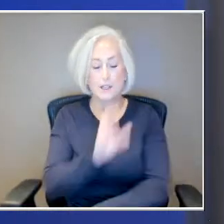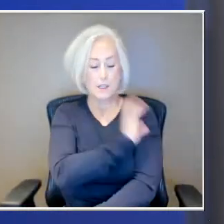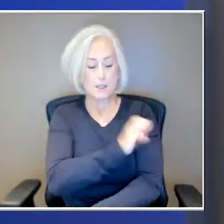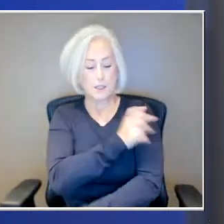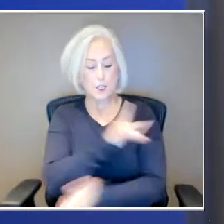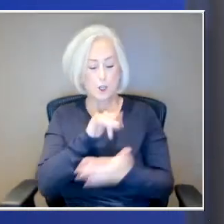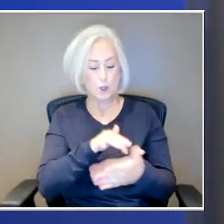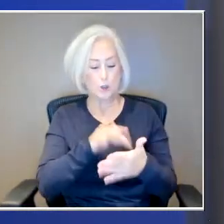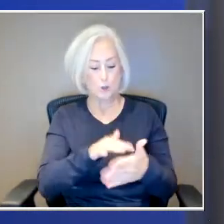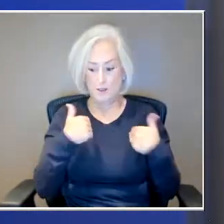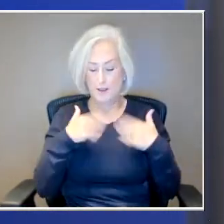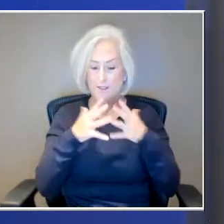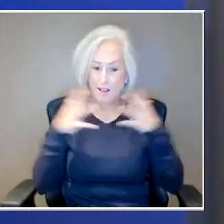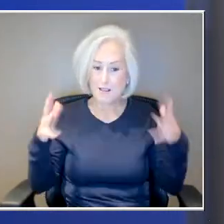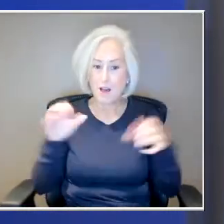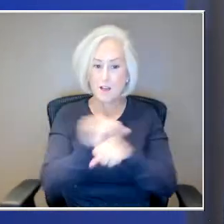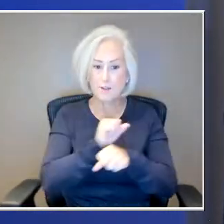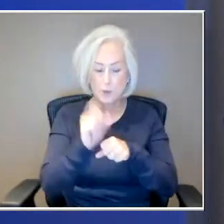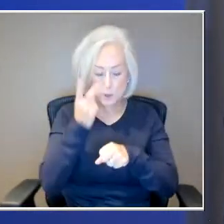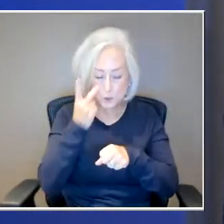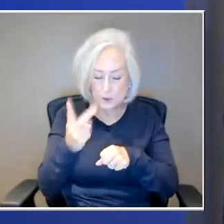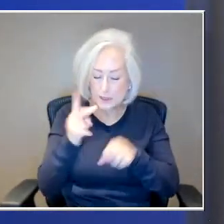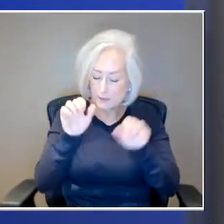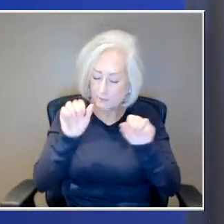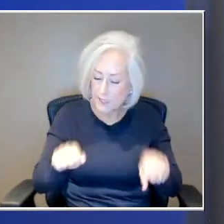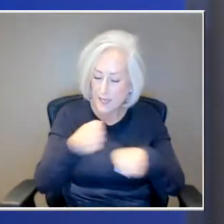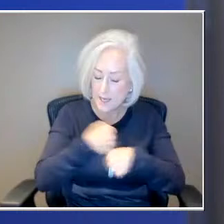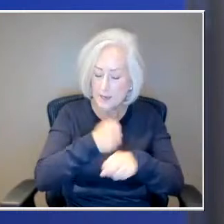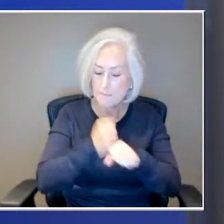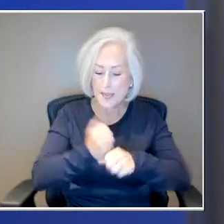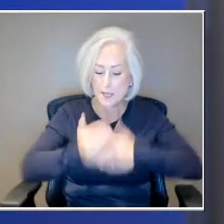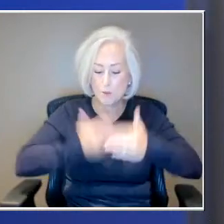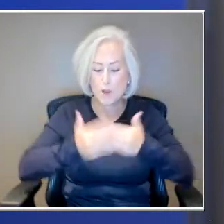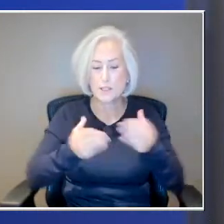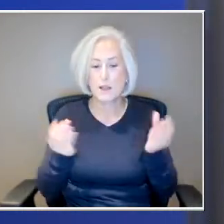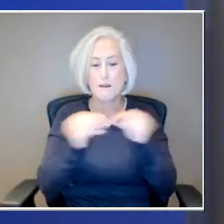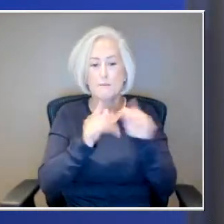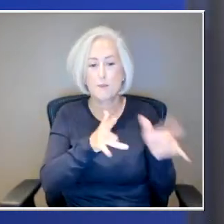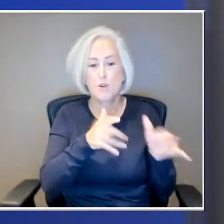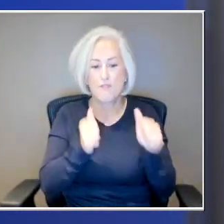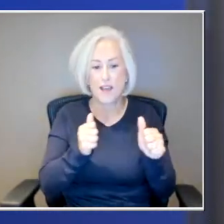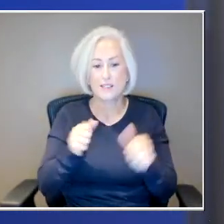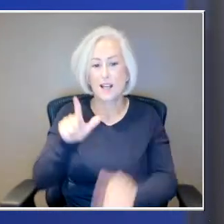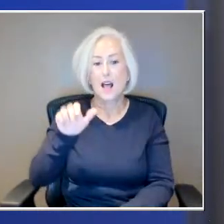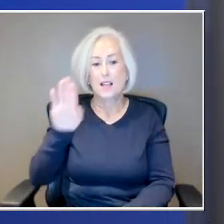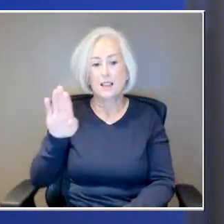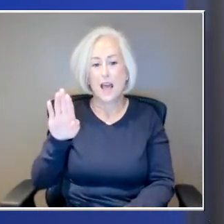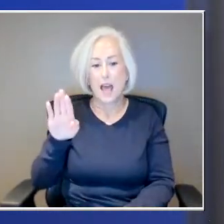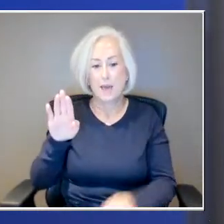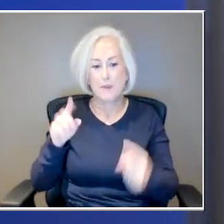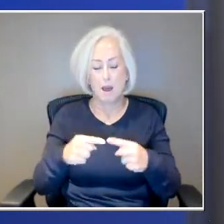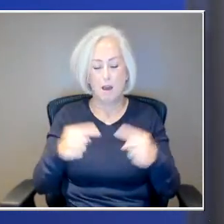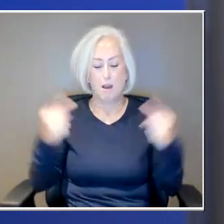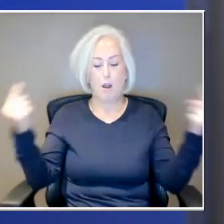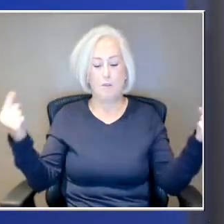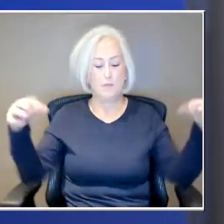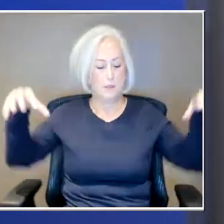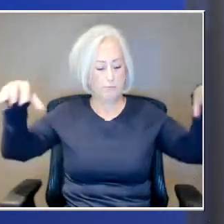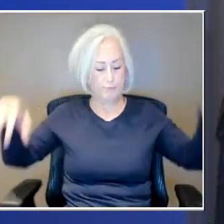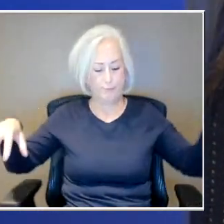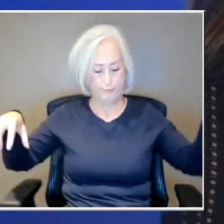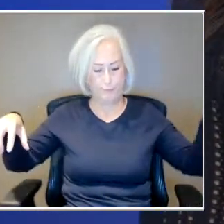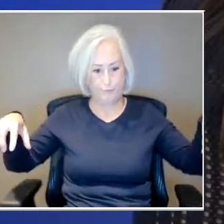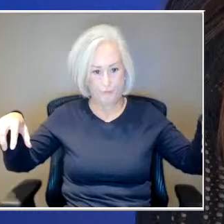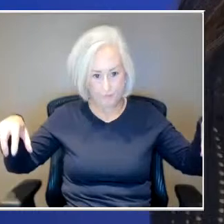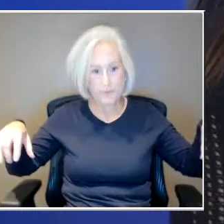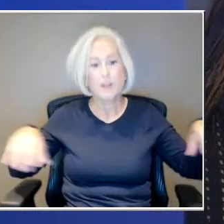if we can make this process faster. The labs are located on opposite coasts at this point. It really depends on the pharmaceutical